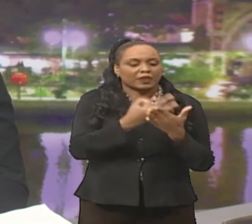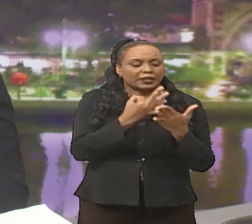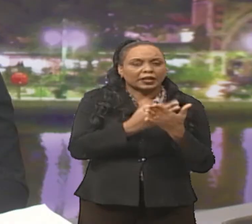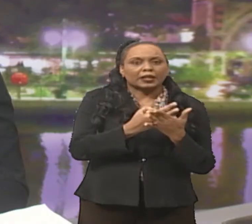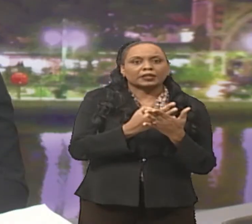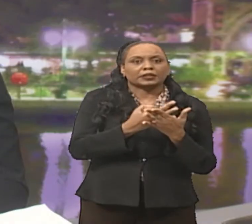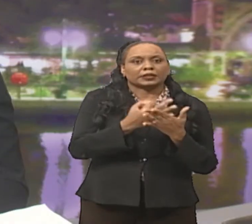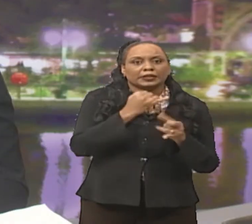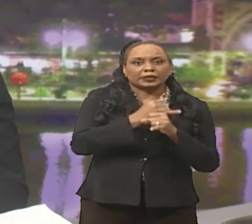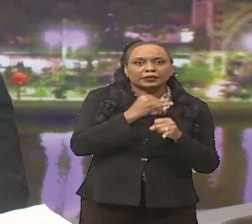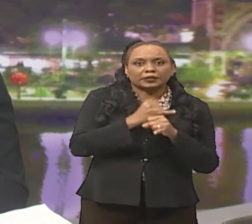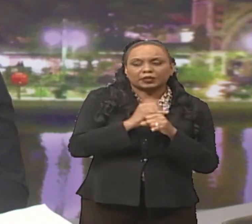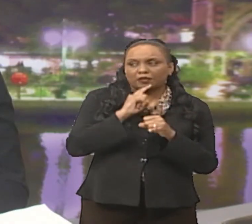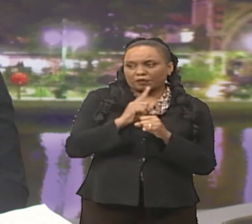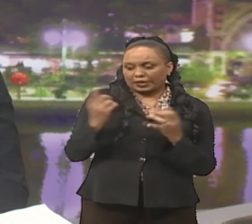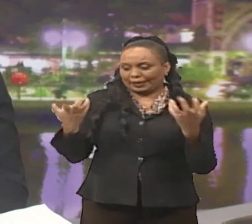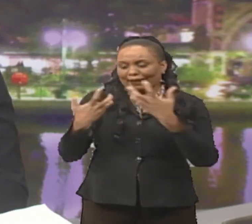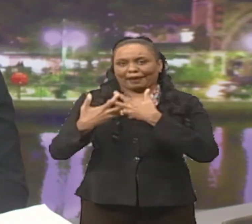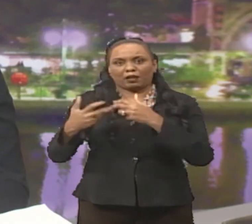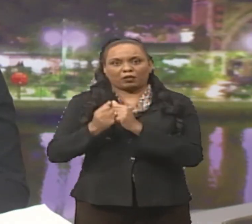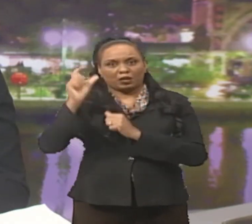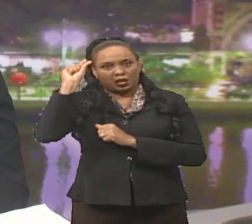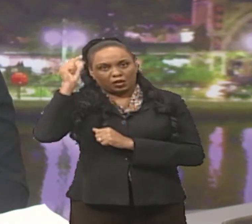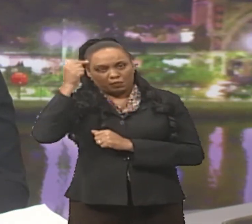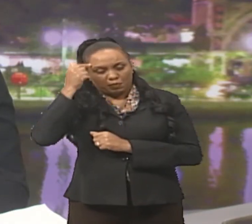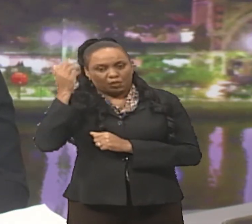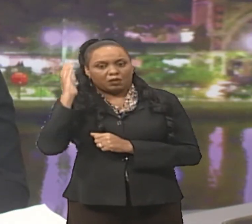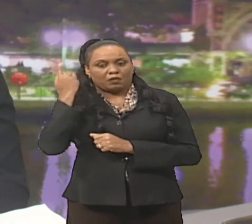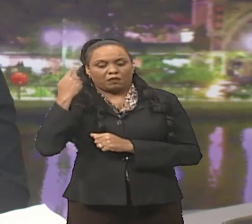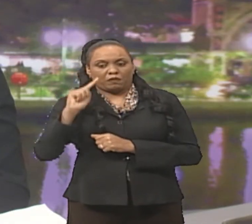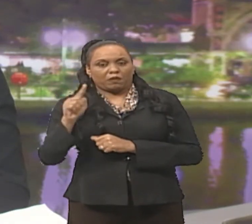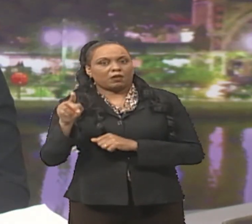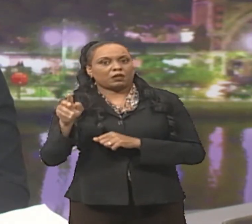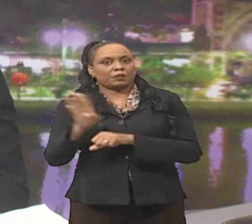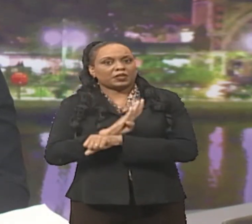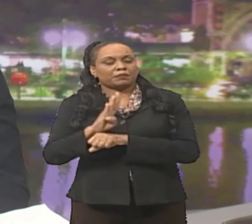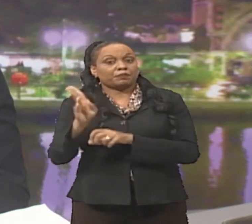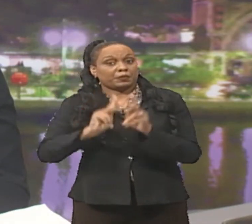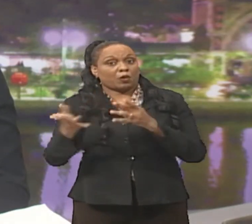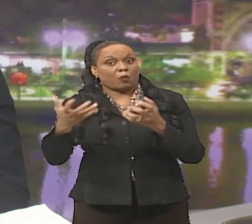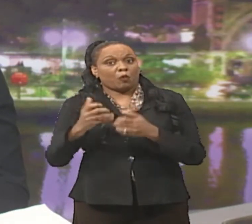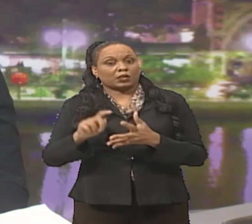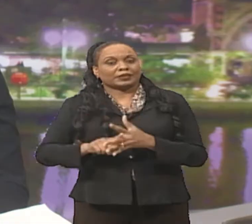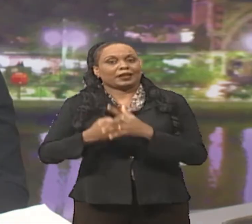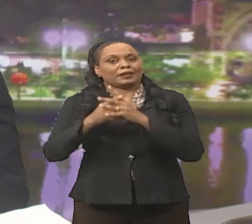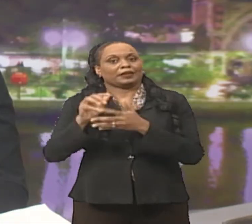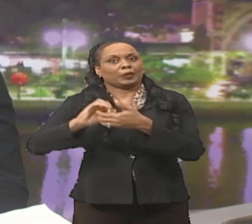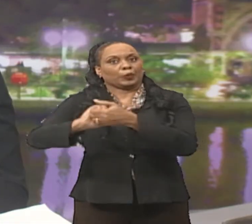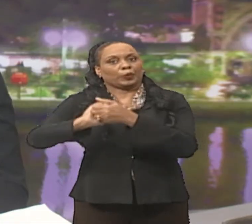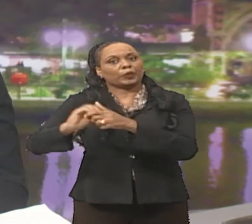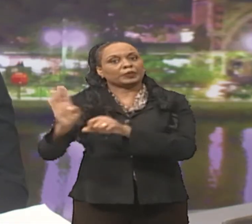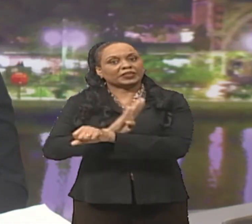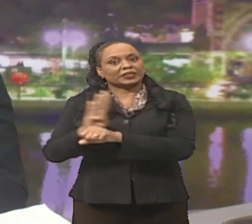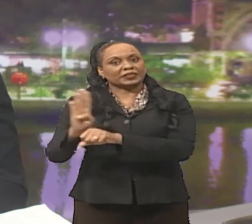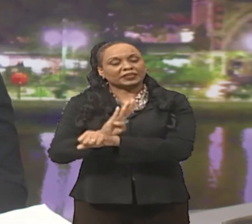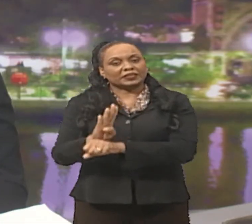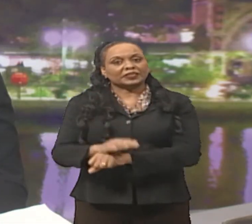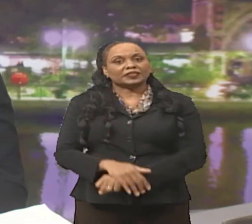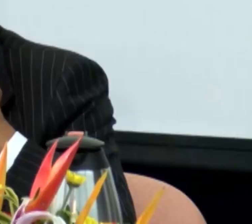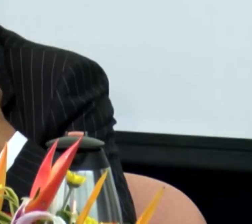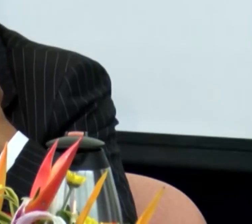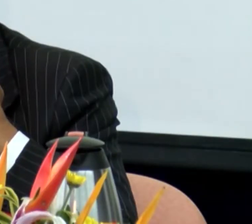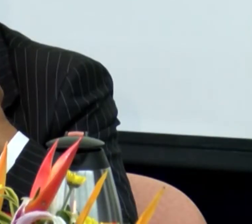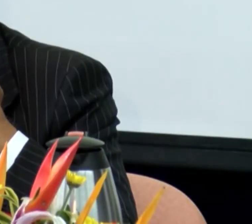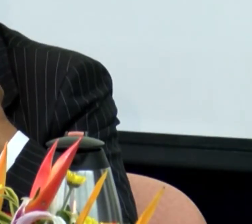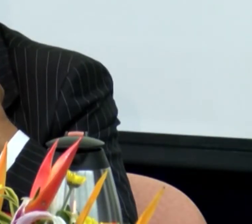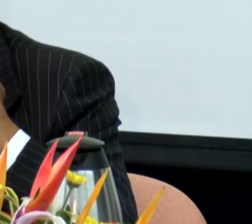with government to make funds available to Barbadians forced to open their own businesses. The government's financial